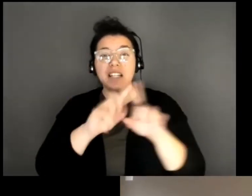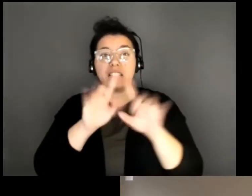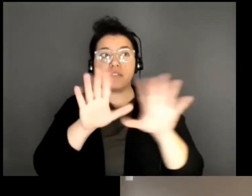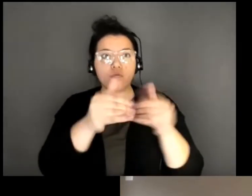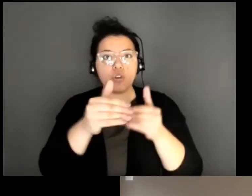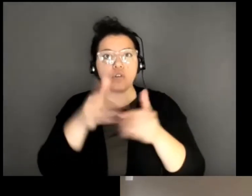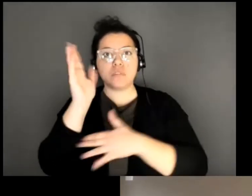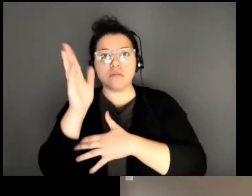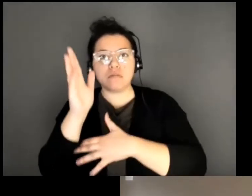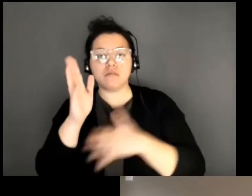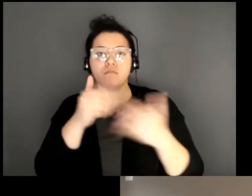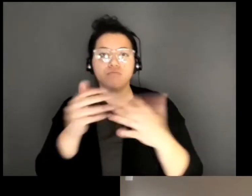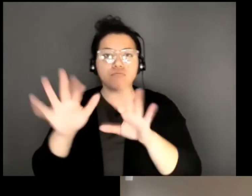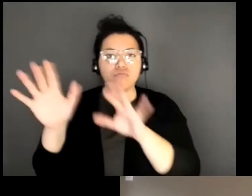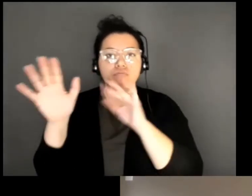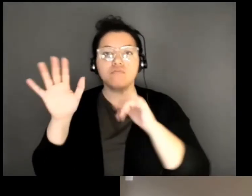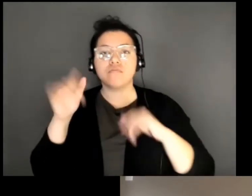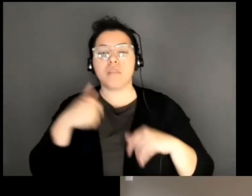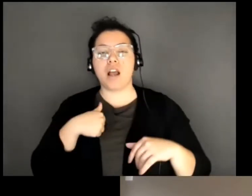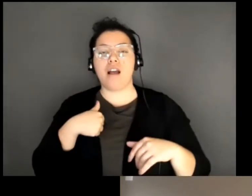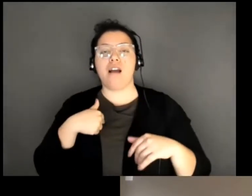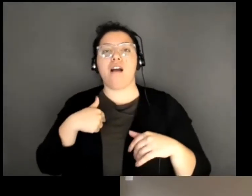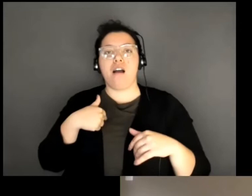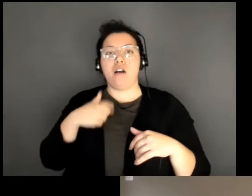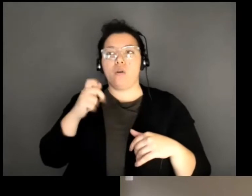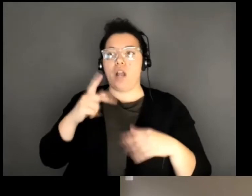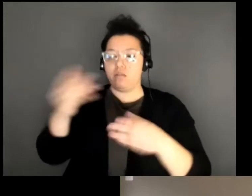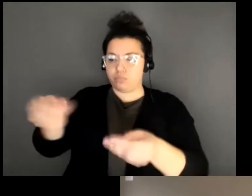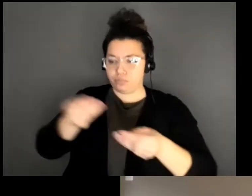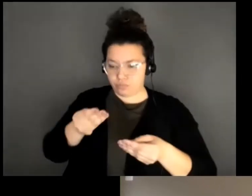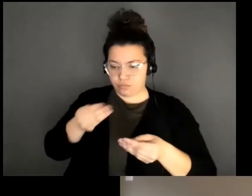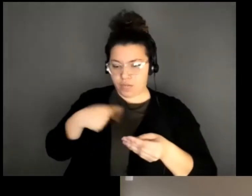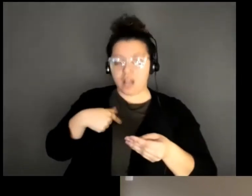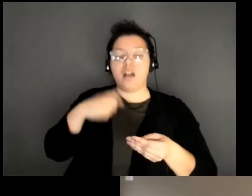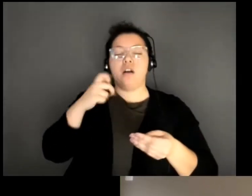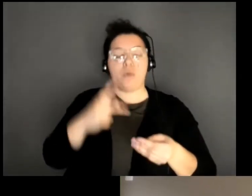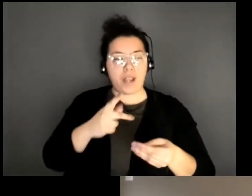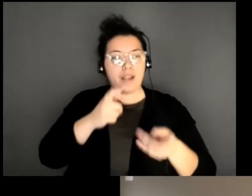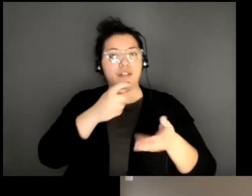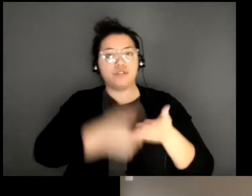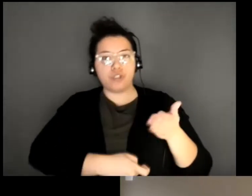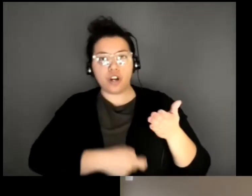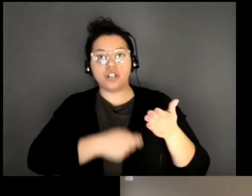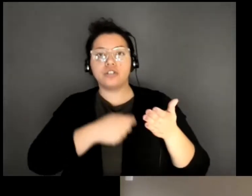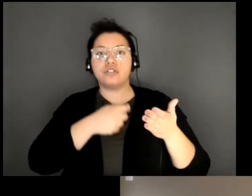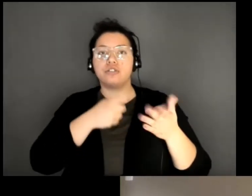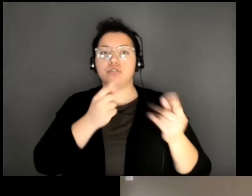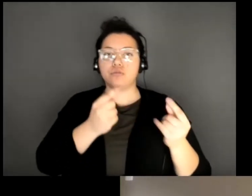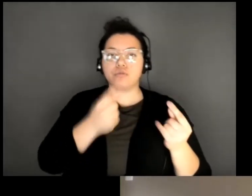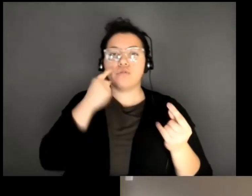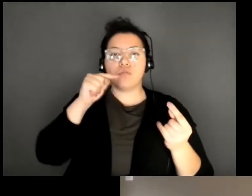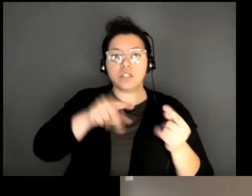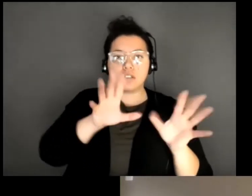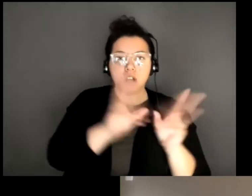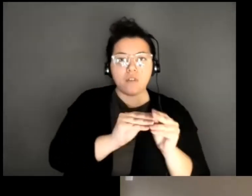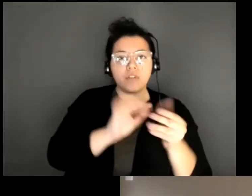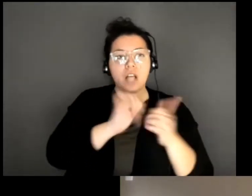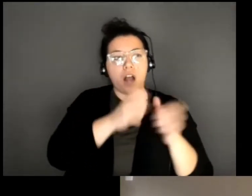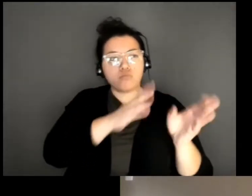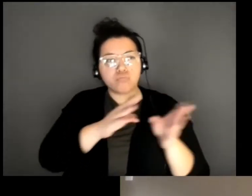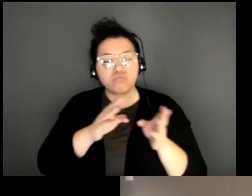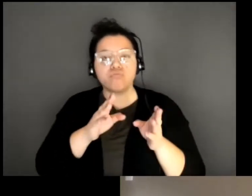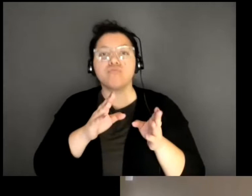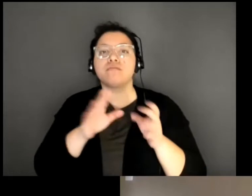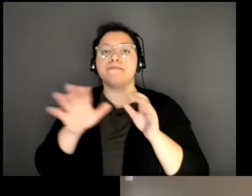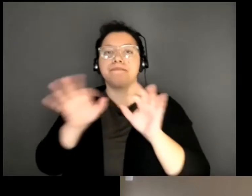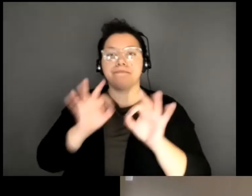gives the sales manager that same information. What should we charge? All of those different things. It's a lot of fun. There's a lot of science,